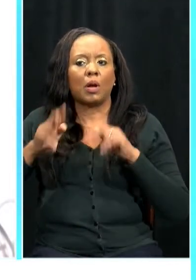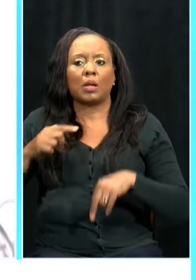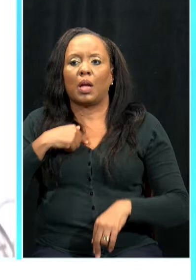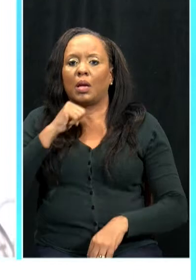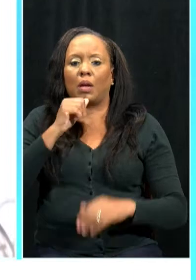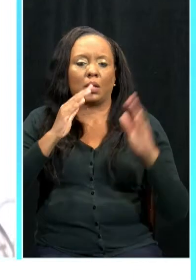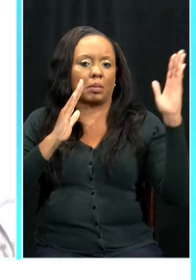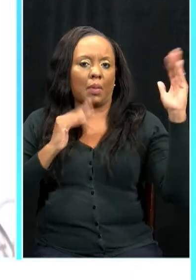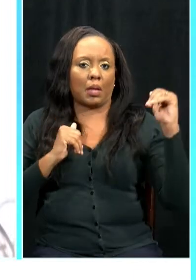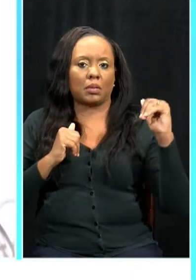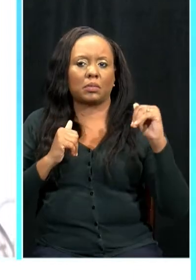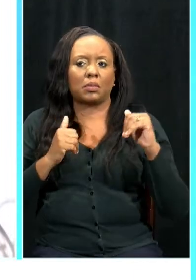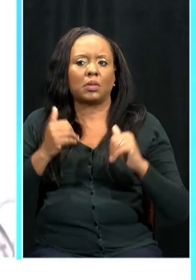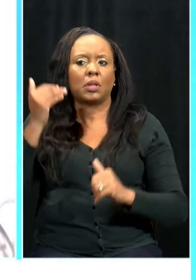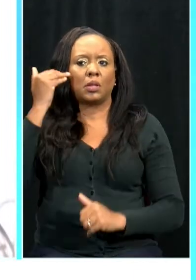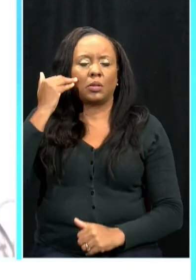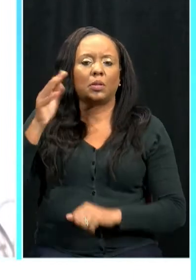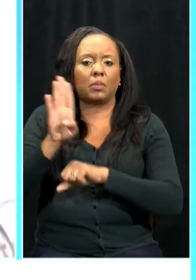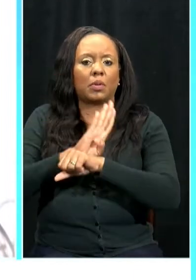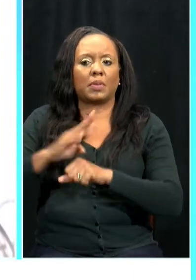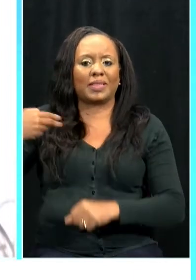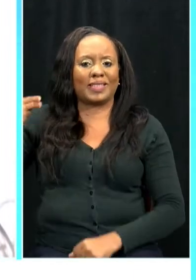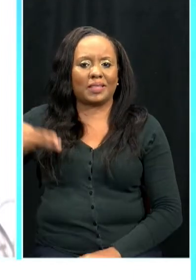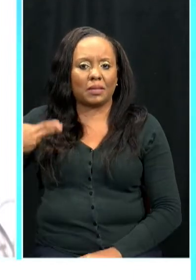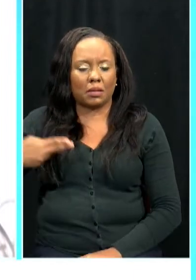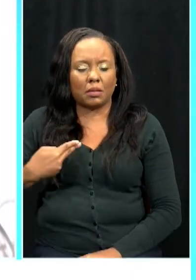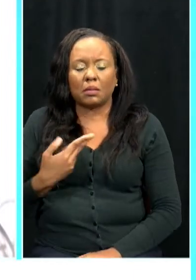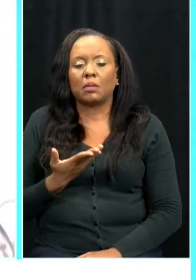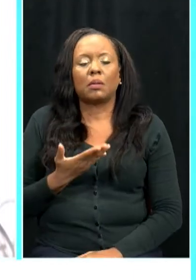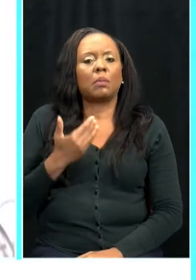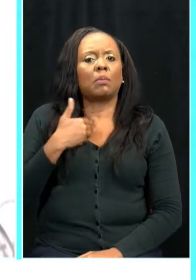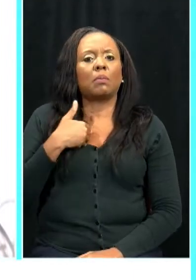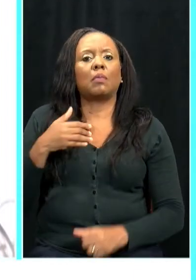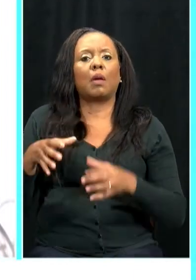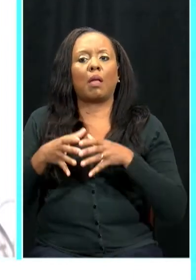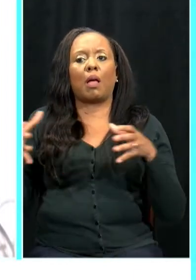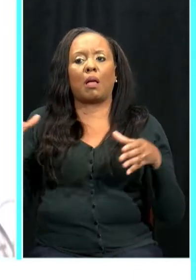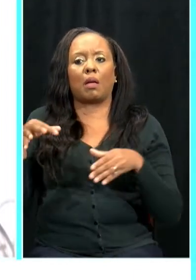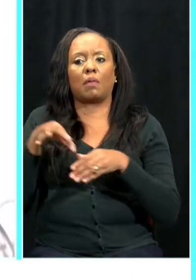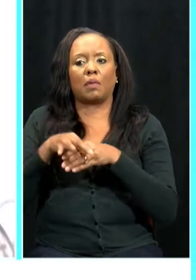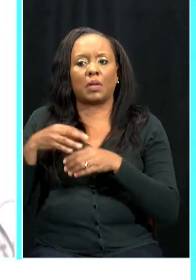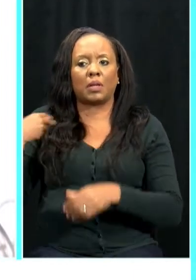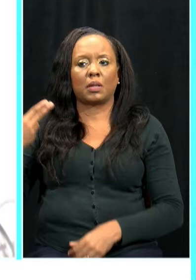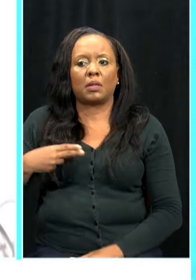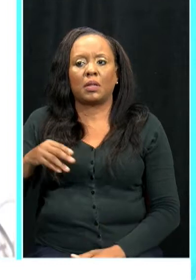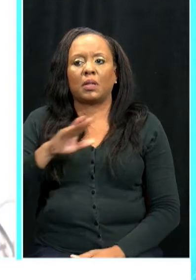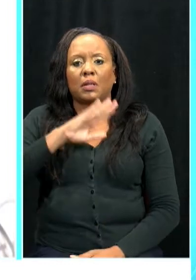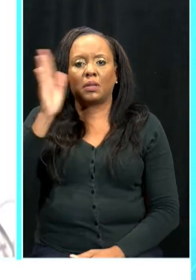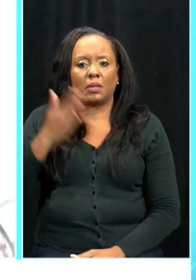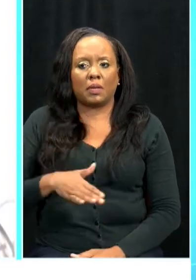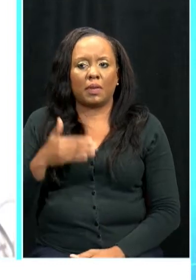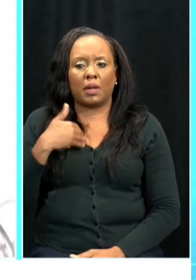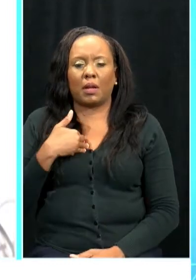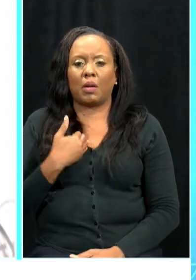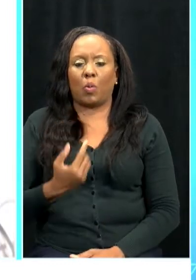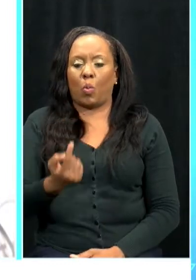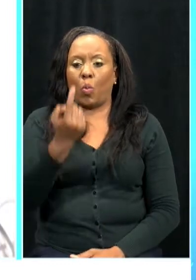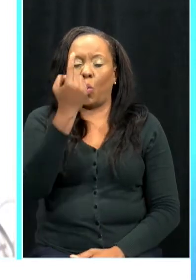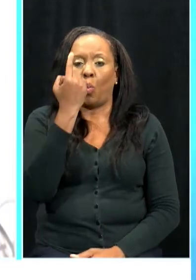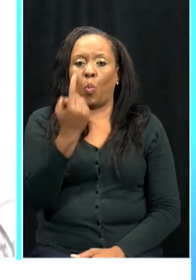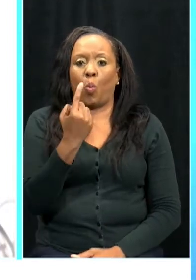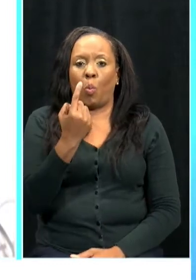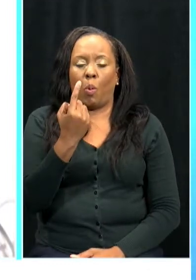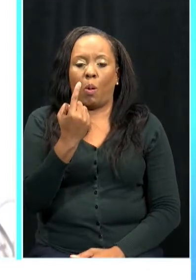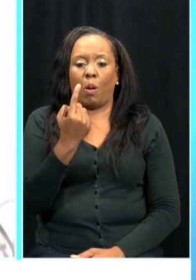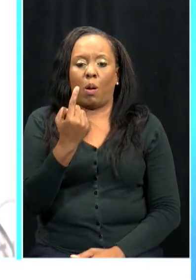And I guess anybody know, we can look at the history. We usually we've never had a one-party government, so we always, for the